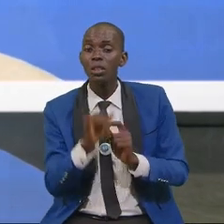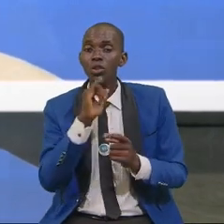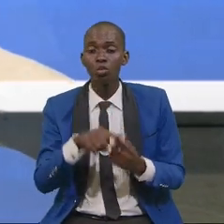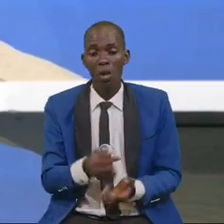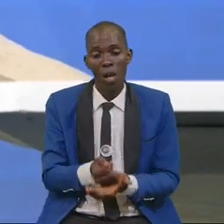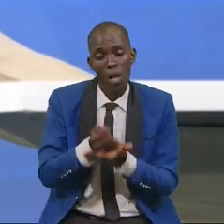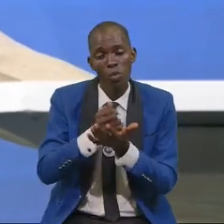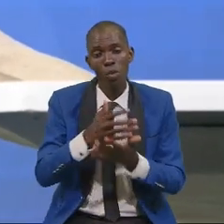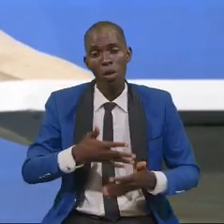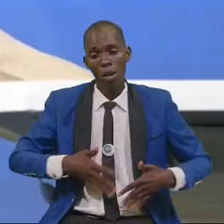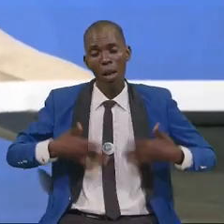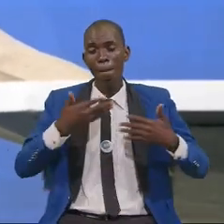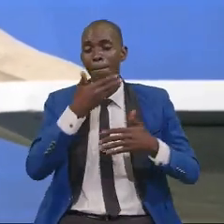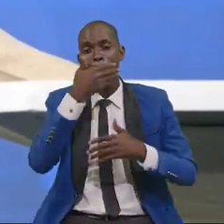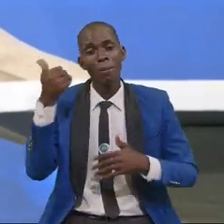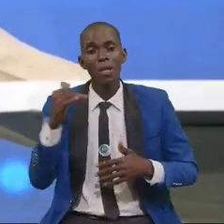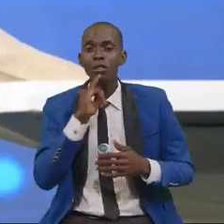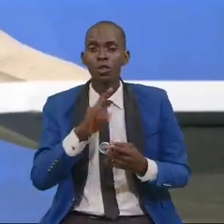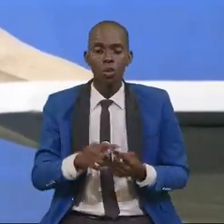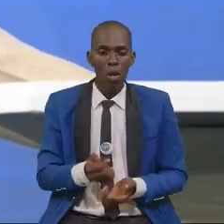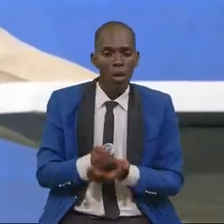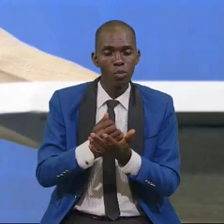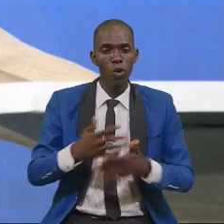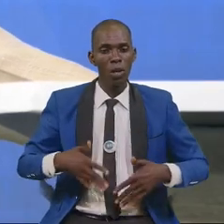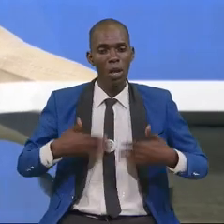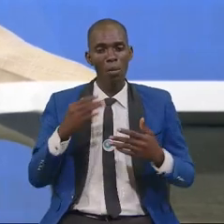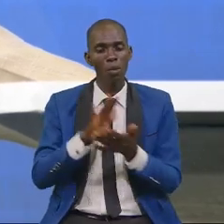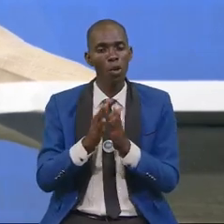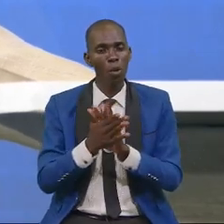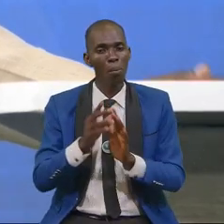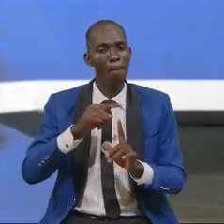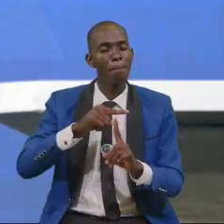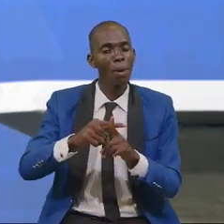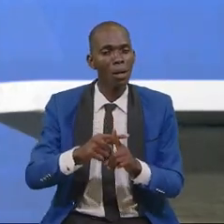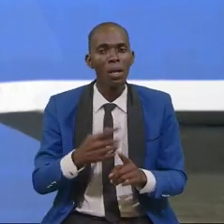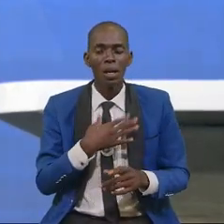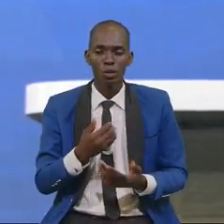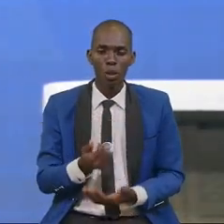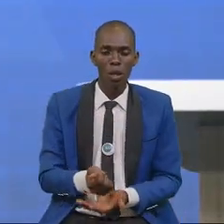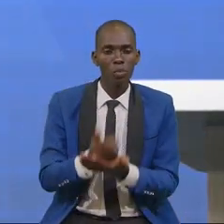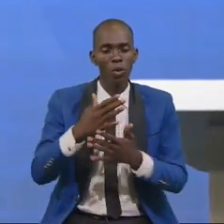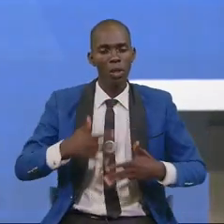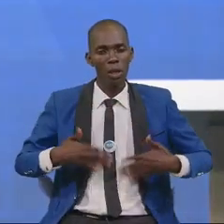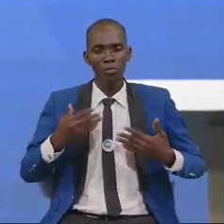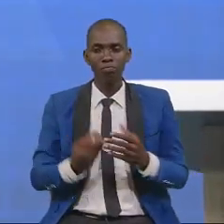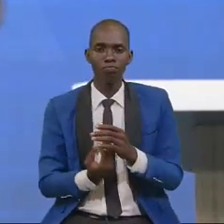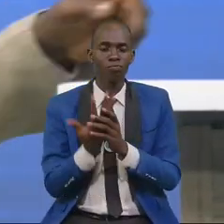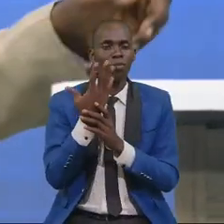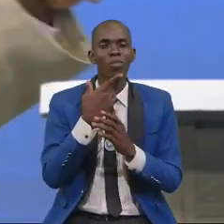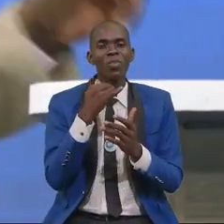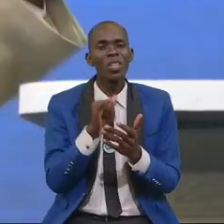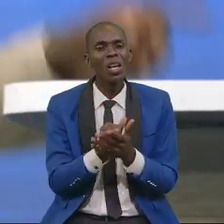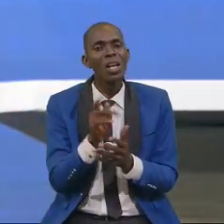Is to make your life positive and to make your life productive. It says the people